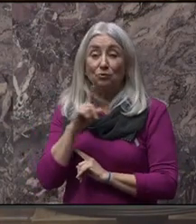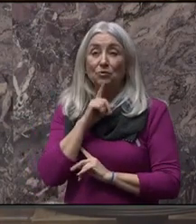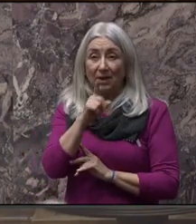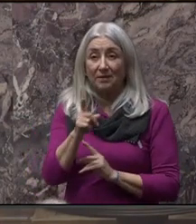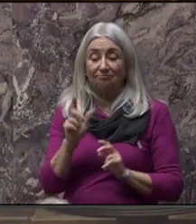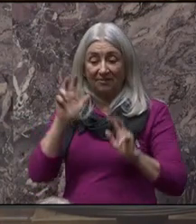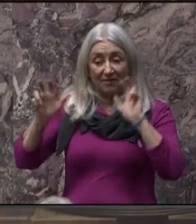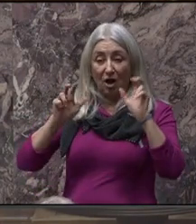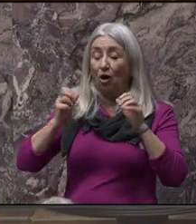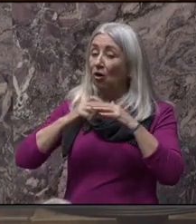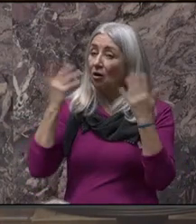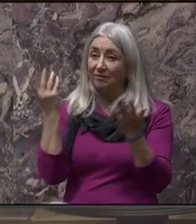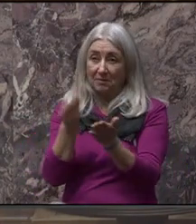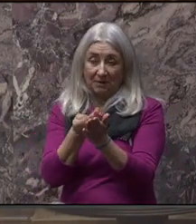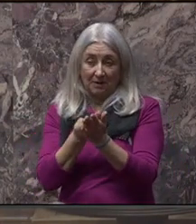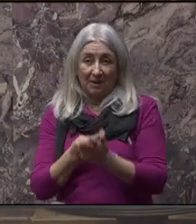record